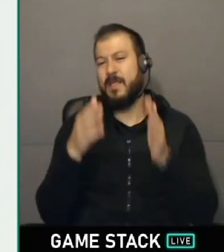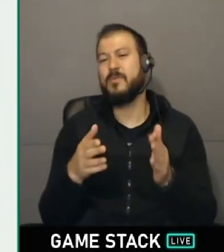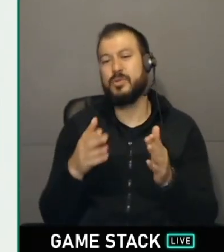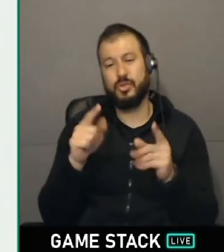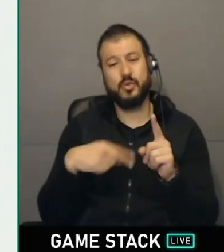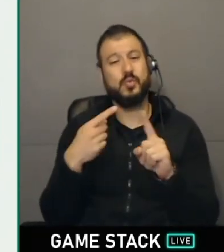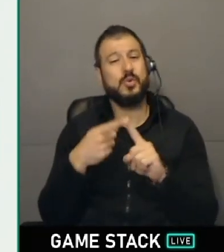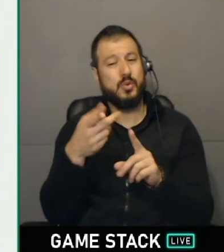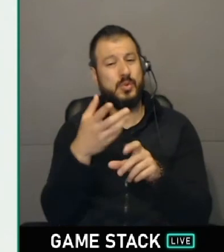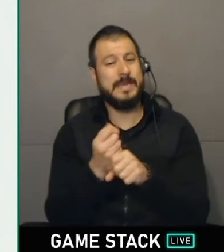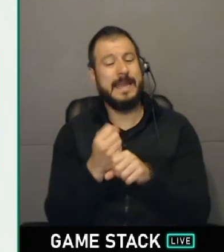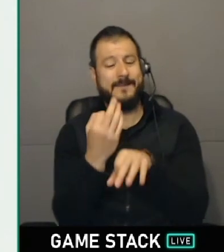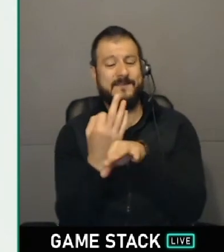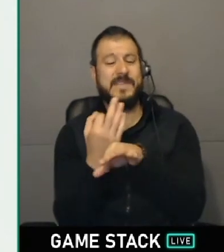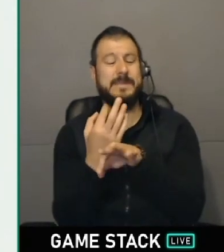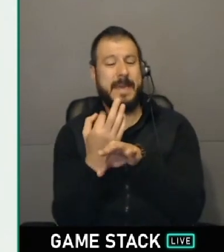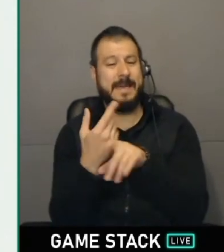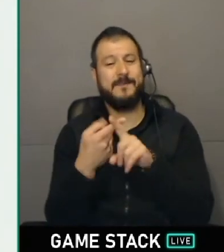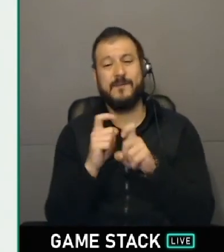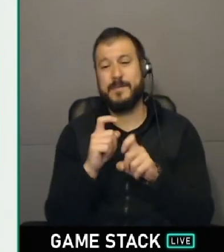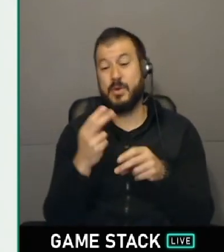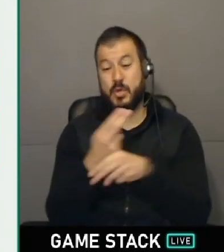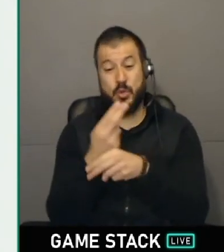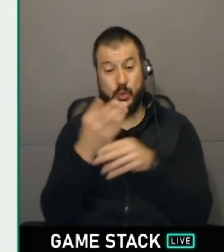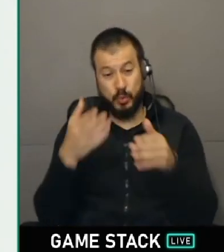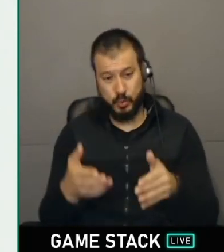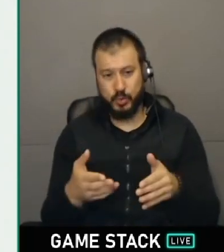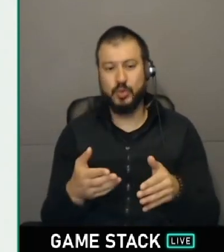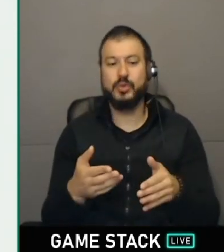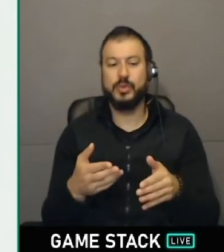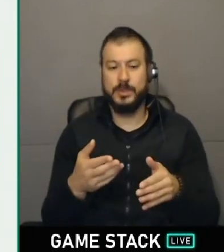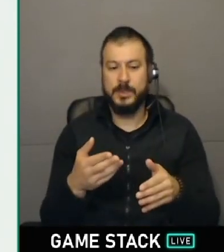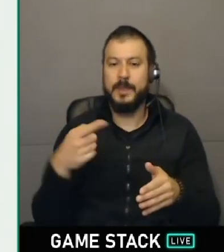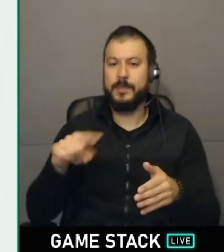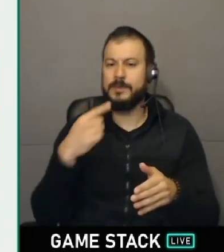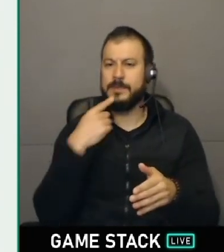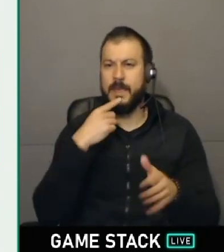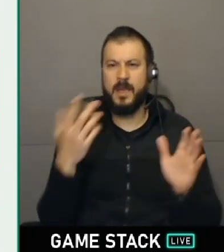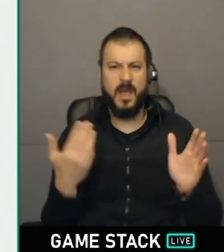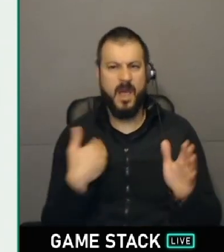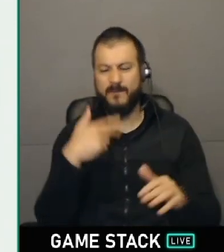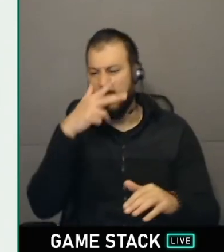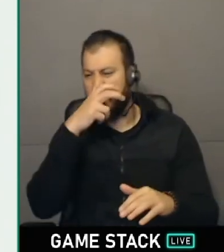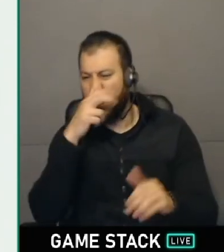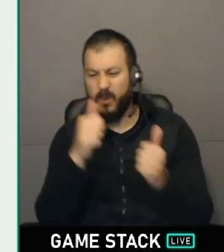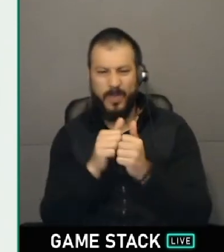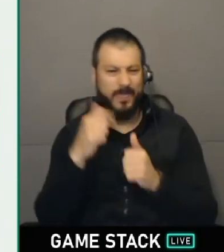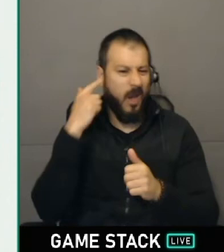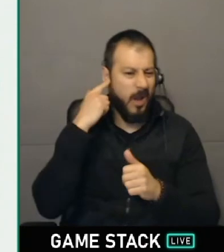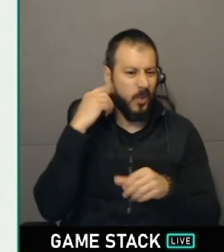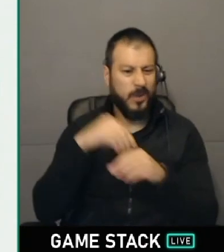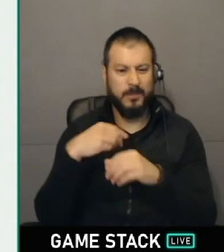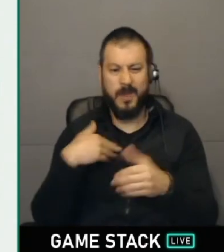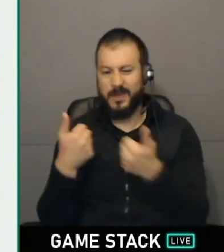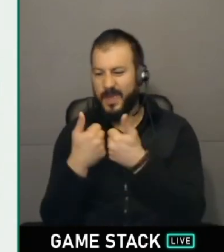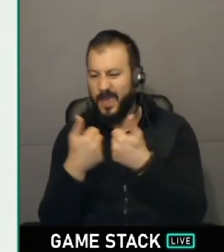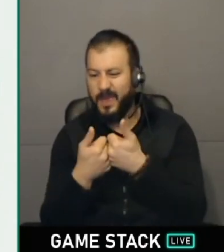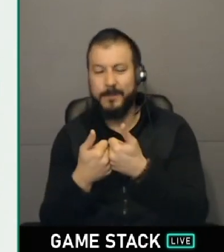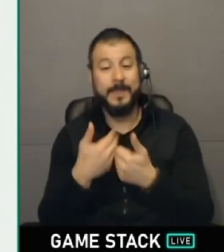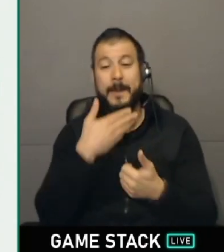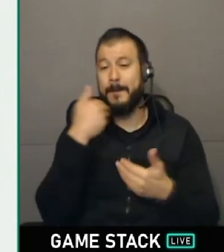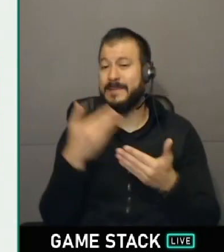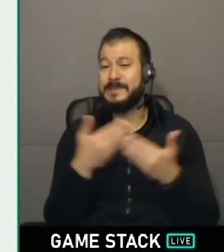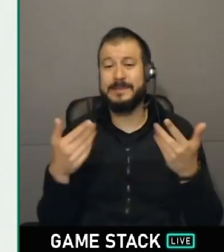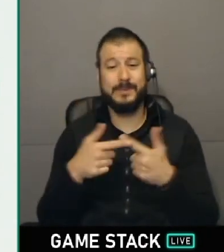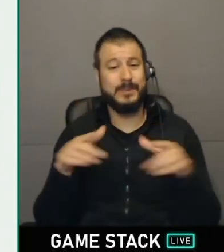getting feedback from users and they're saying, I have a bug with the audio in my game, the best thing to do,